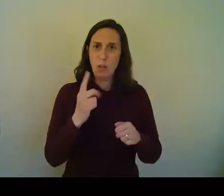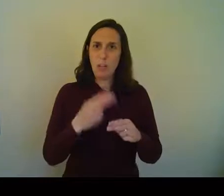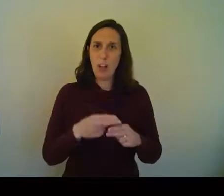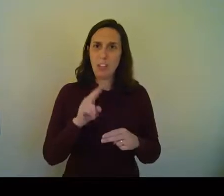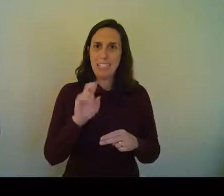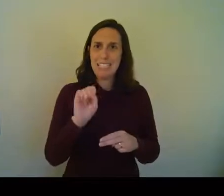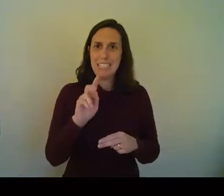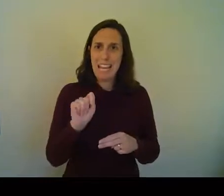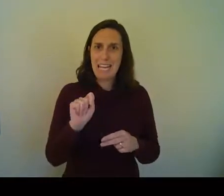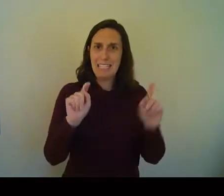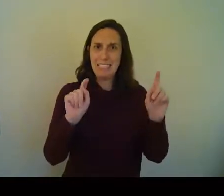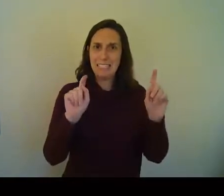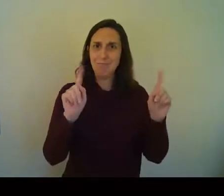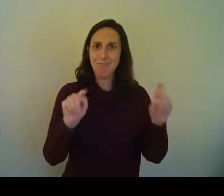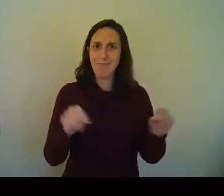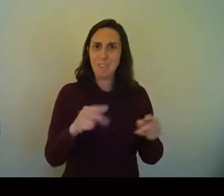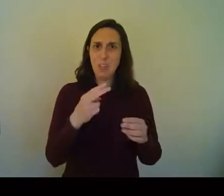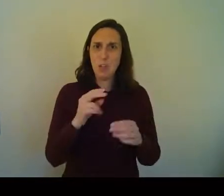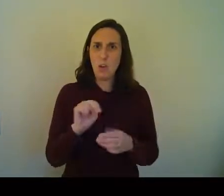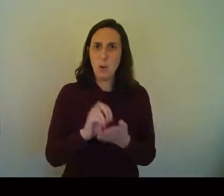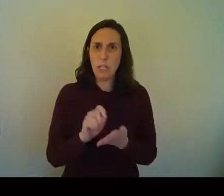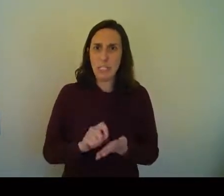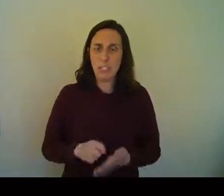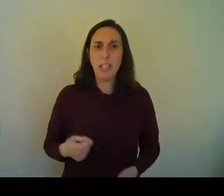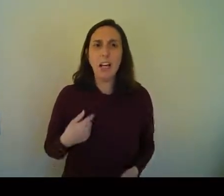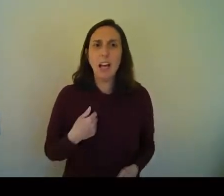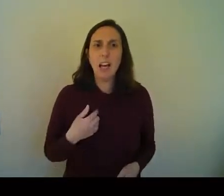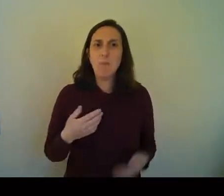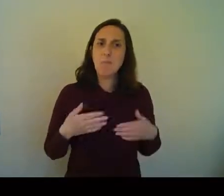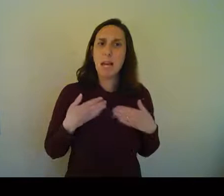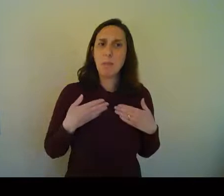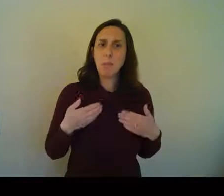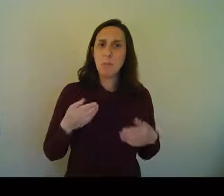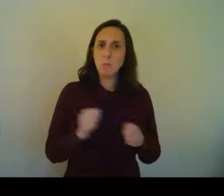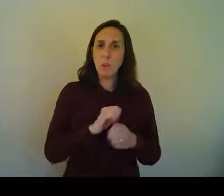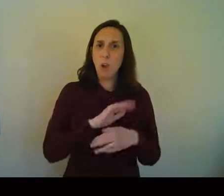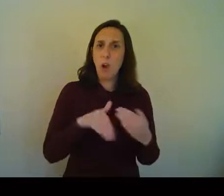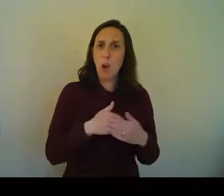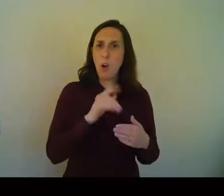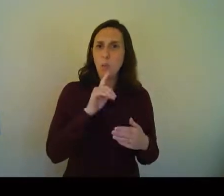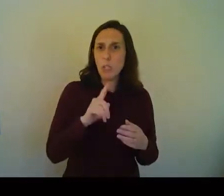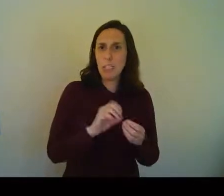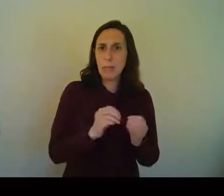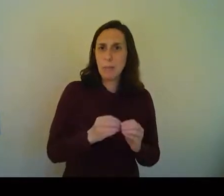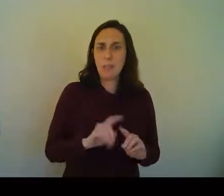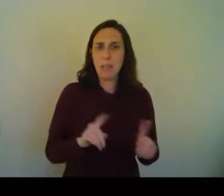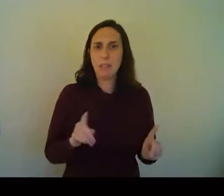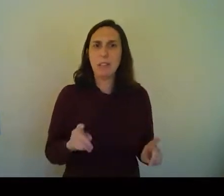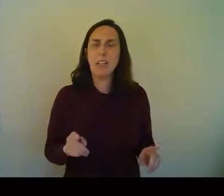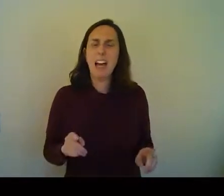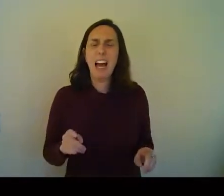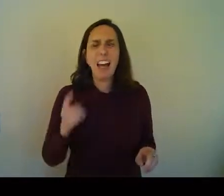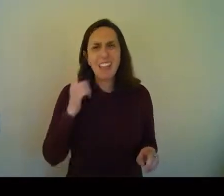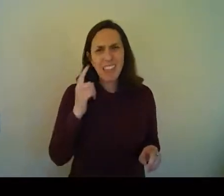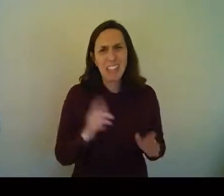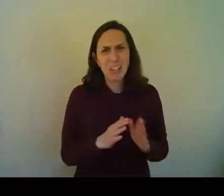unfortunately, with the all real numbers, but we're going to have to do some entries on the book here, and I believe the